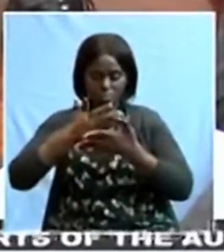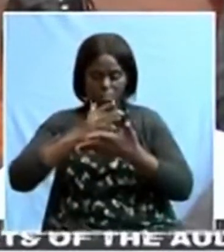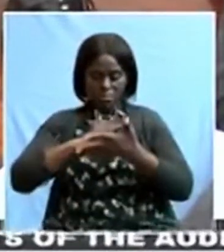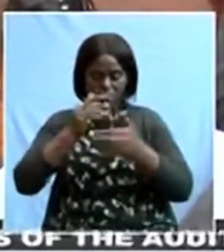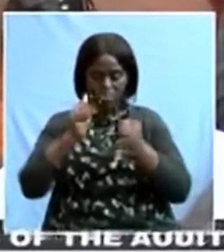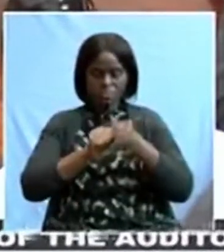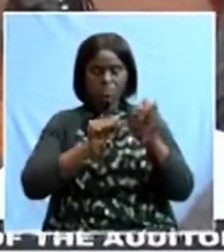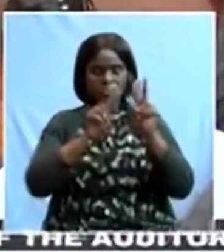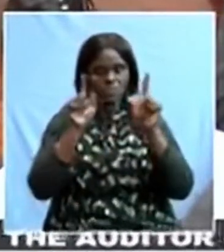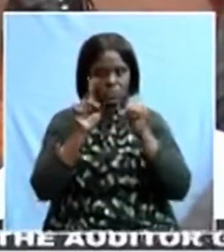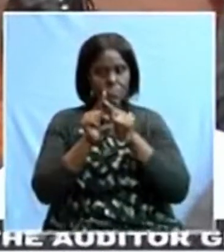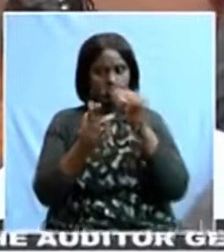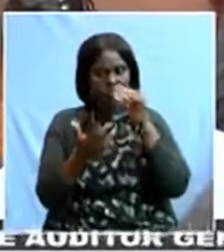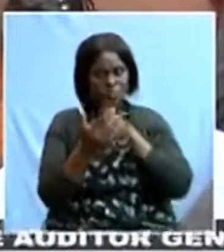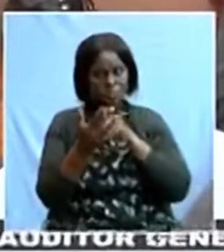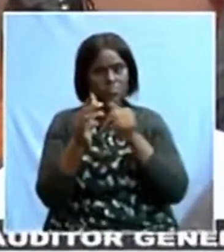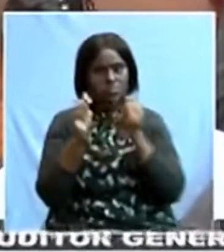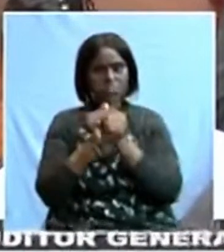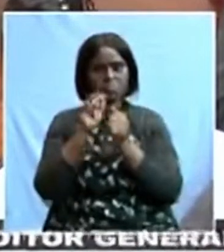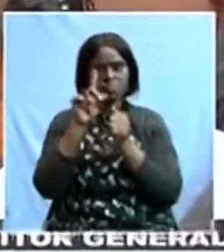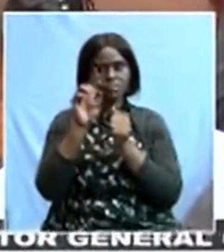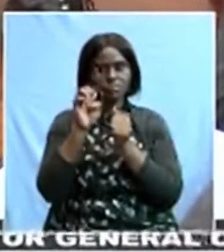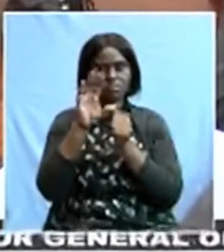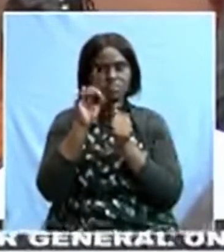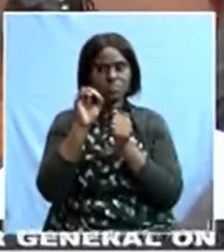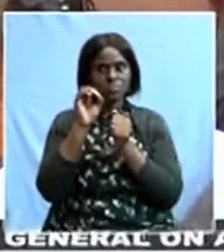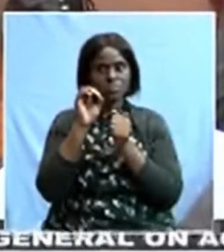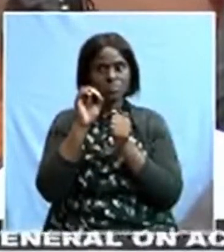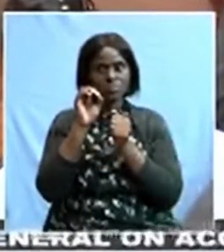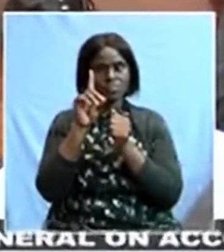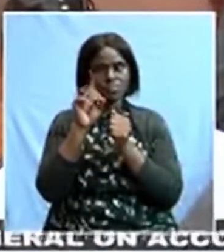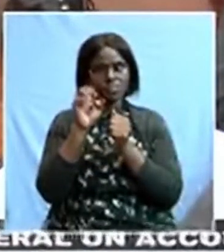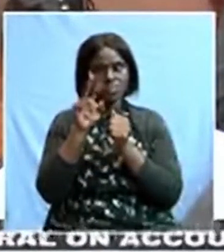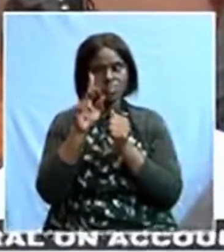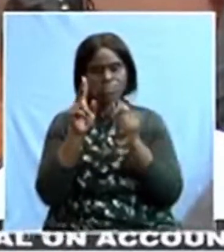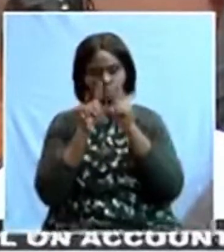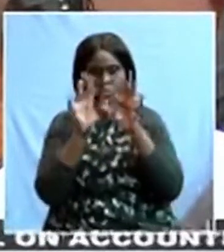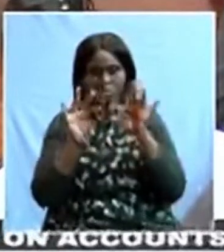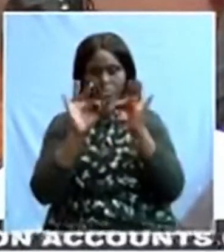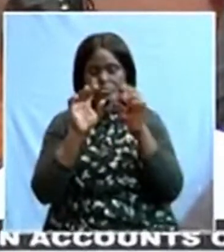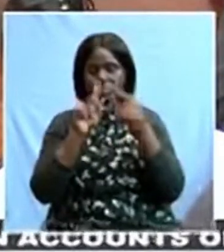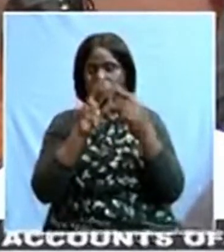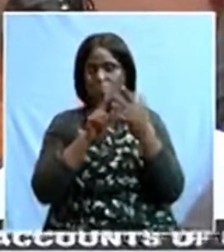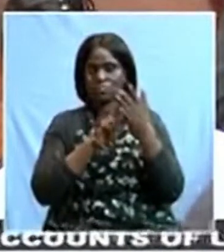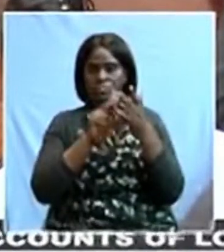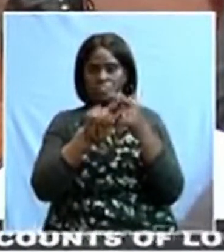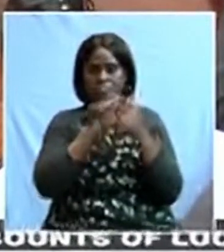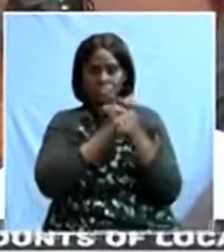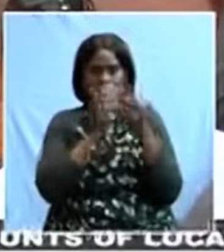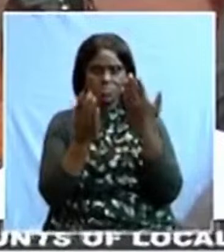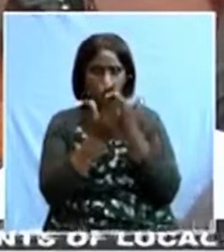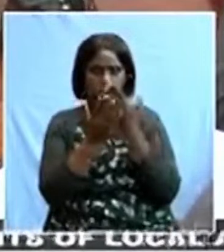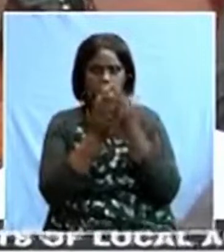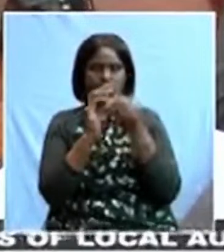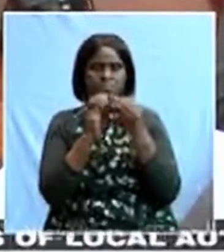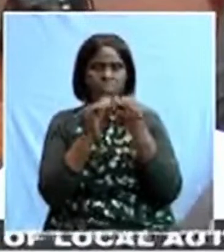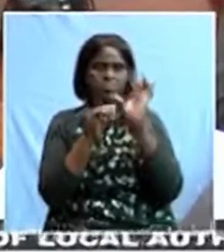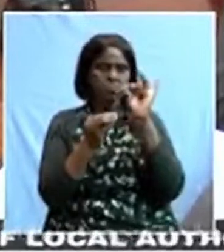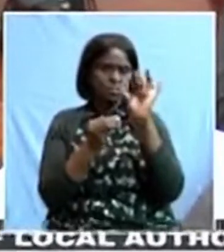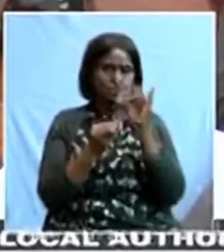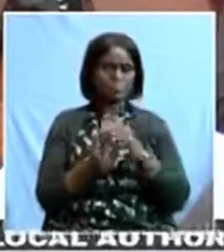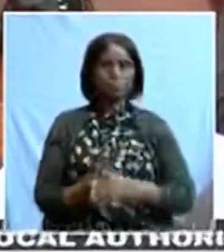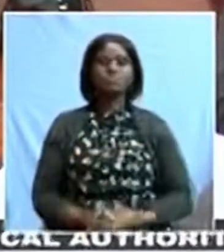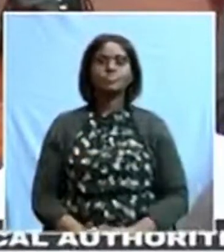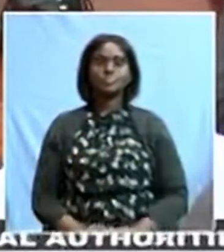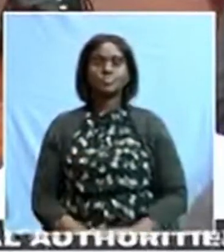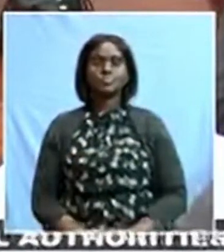a monitor and the decoder. Those are the stolen items which were reported to the police. Let's go to Appendix 8.